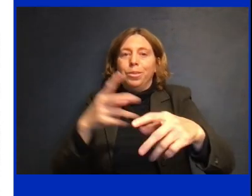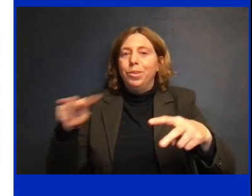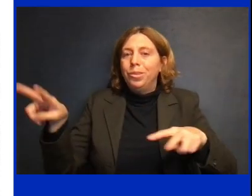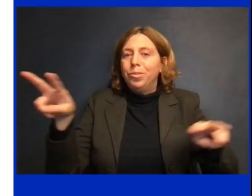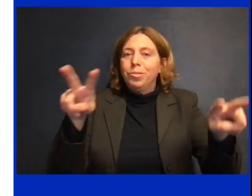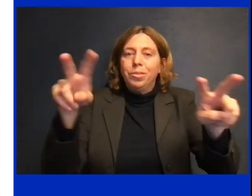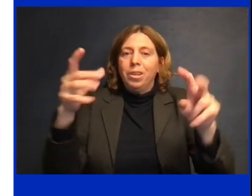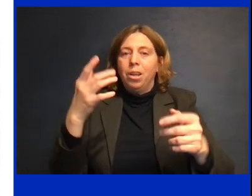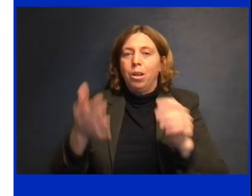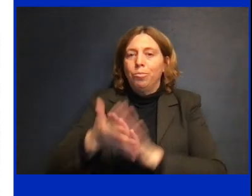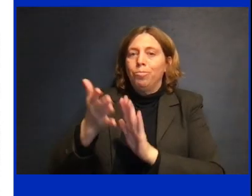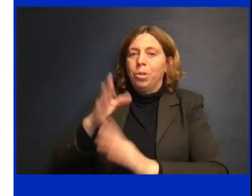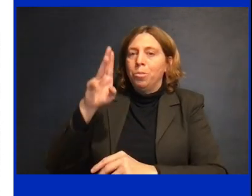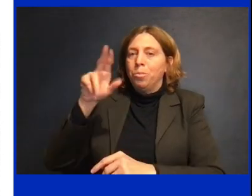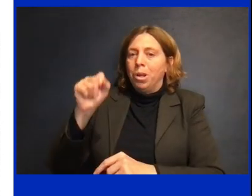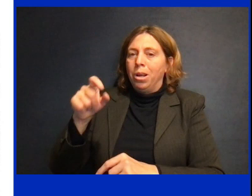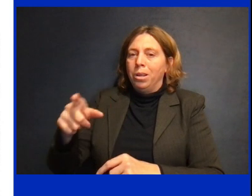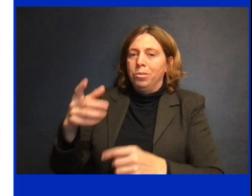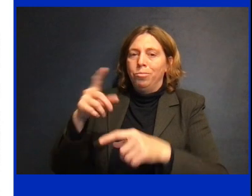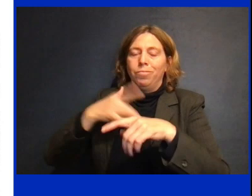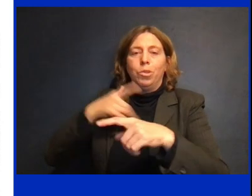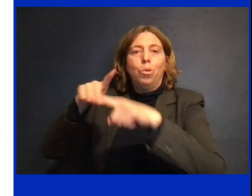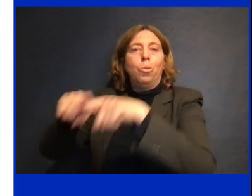bus reliability.